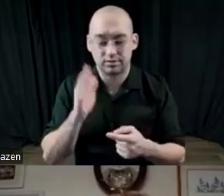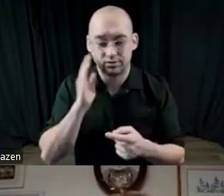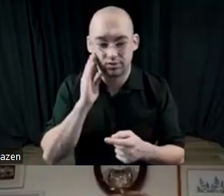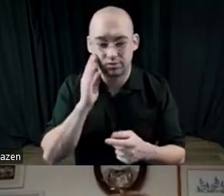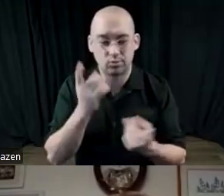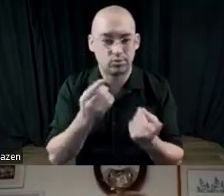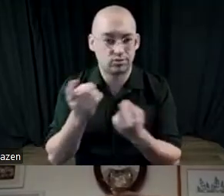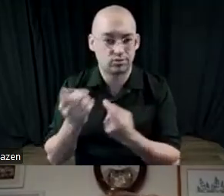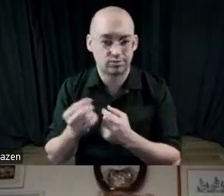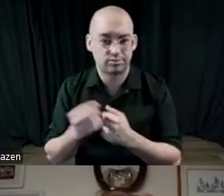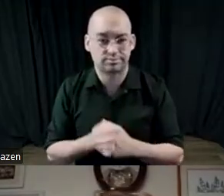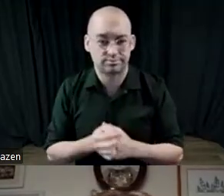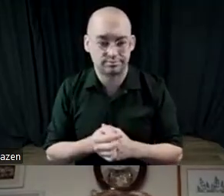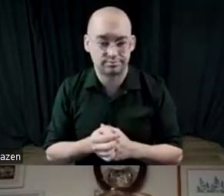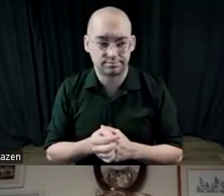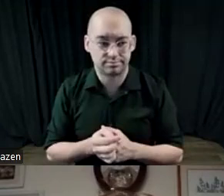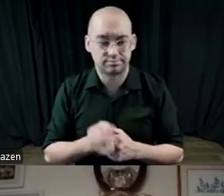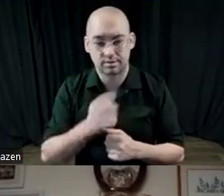do because of their